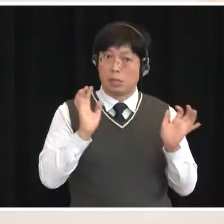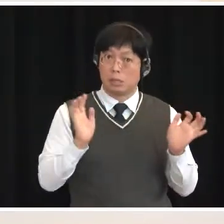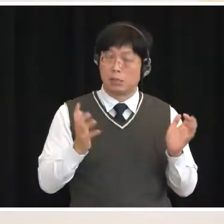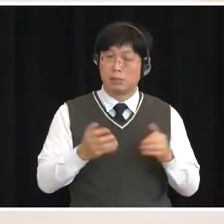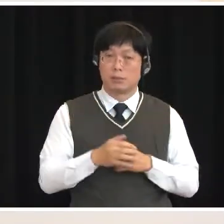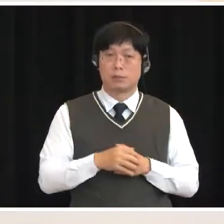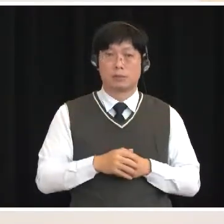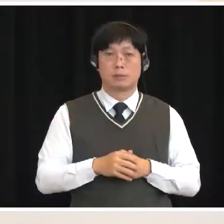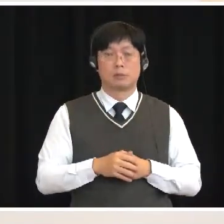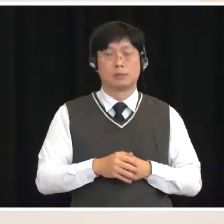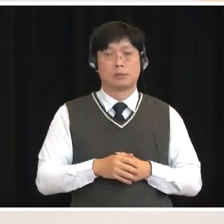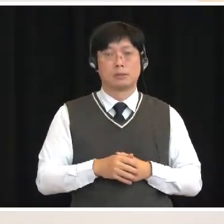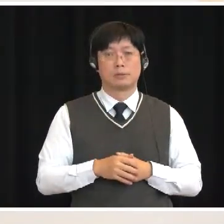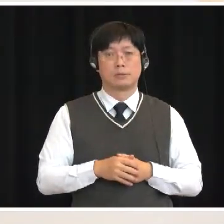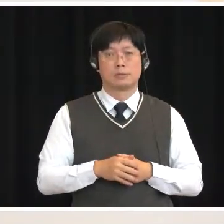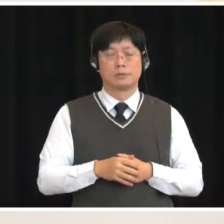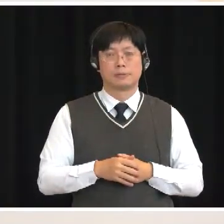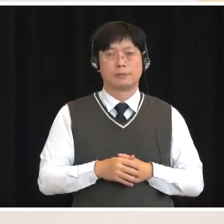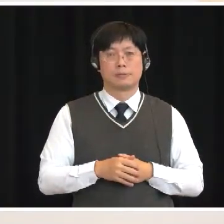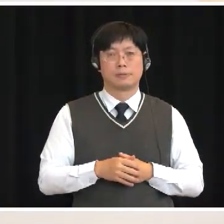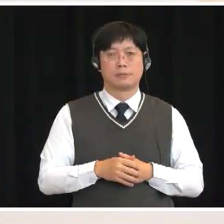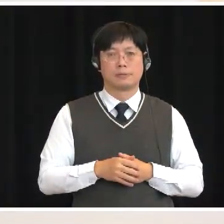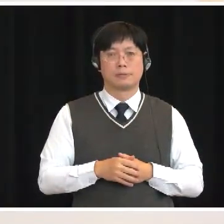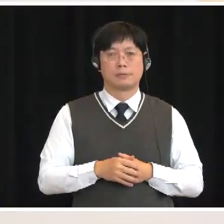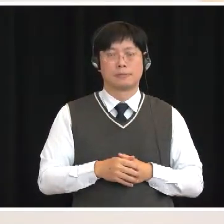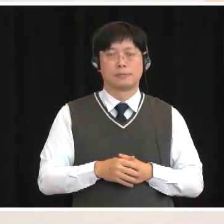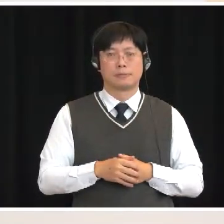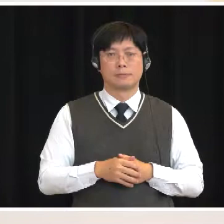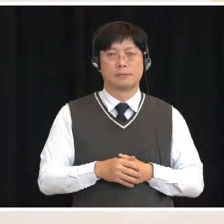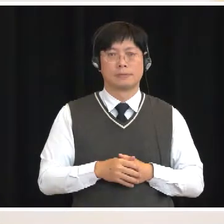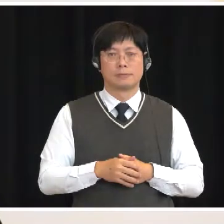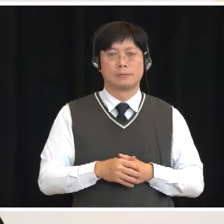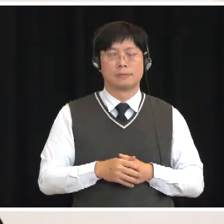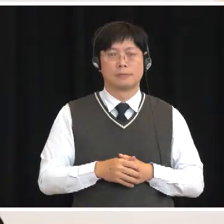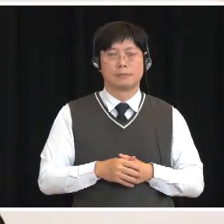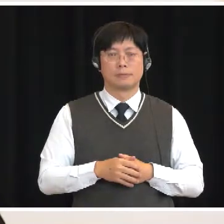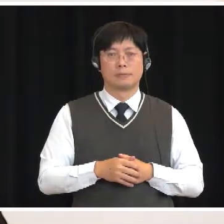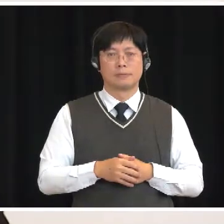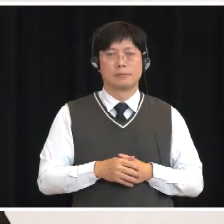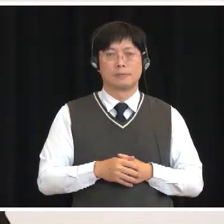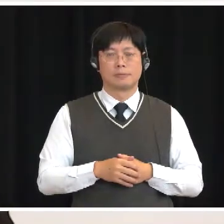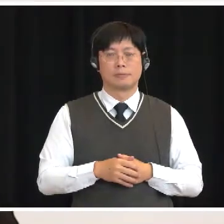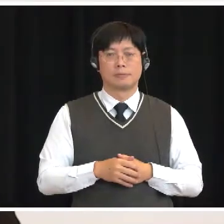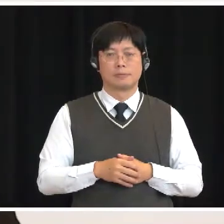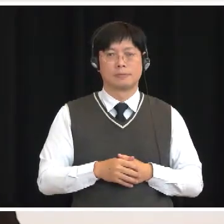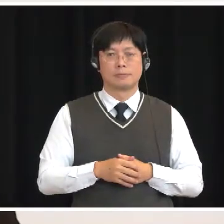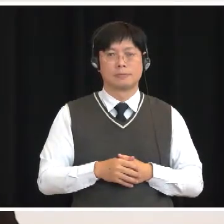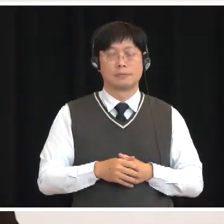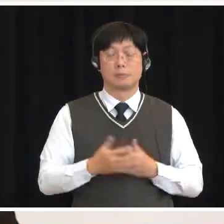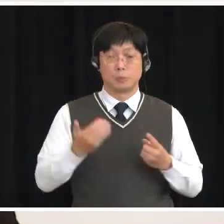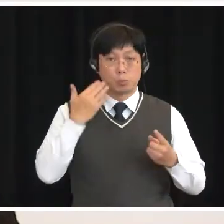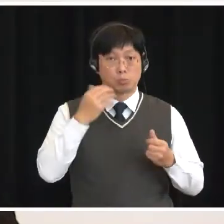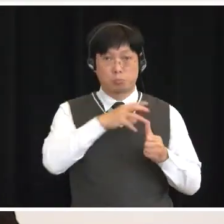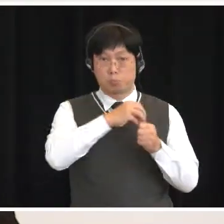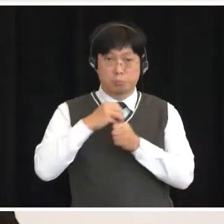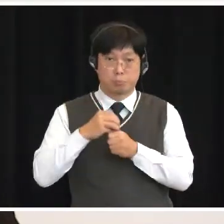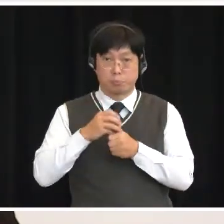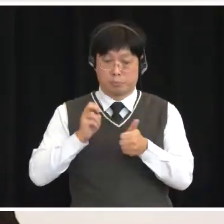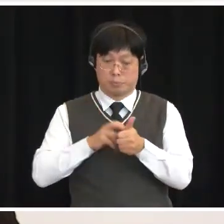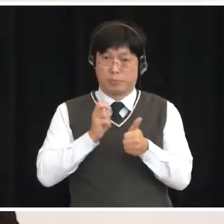procedures to decide on the adoption, is left without, it